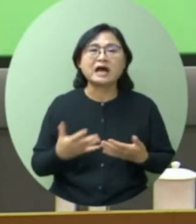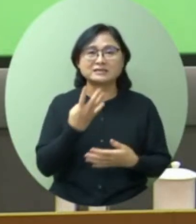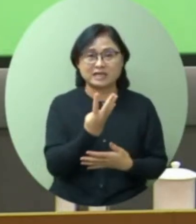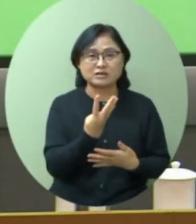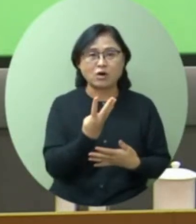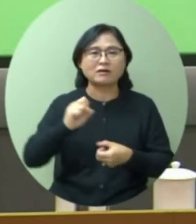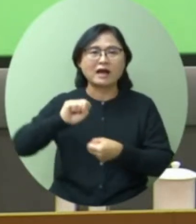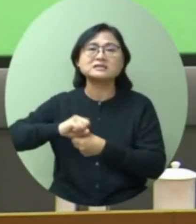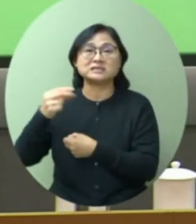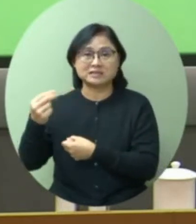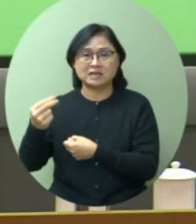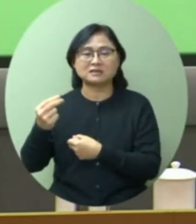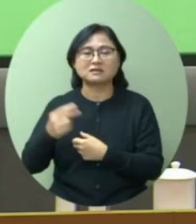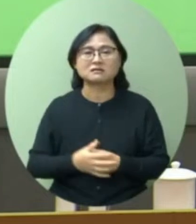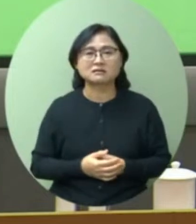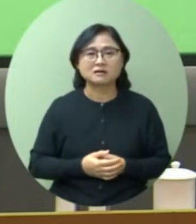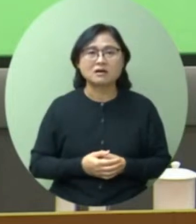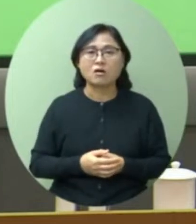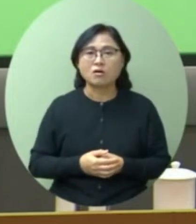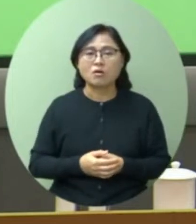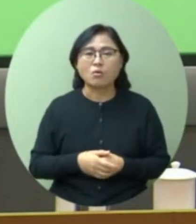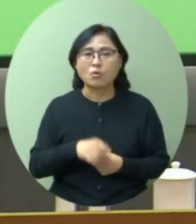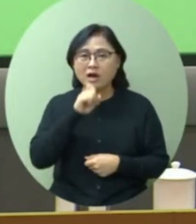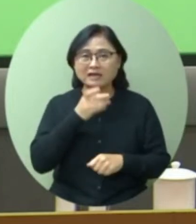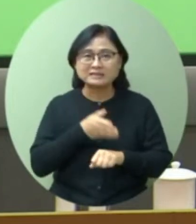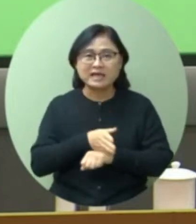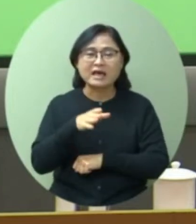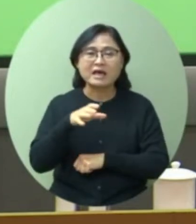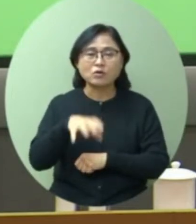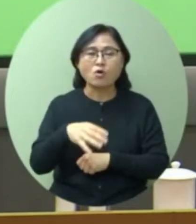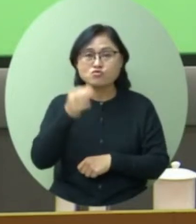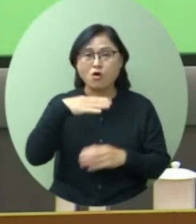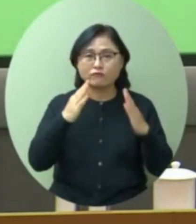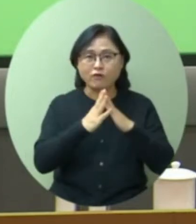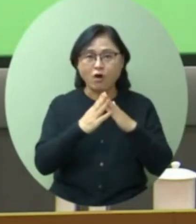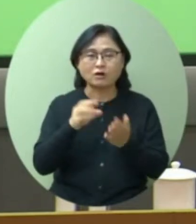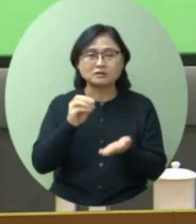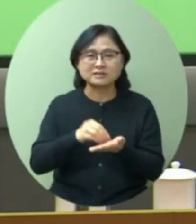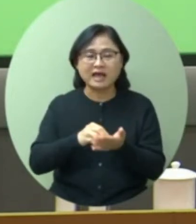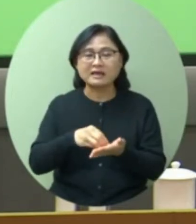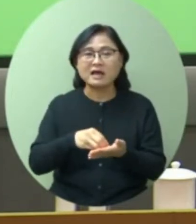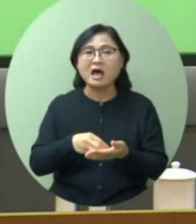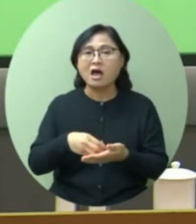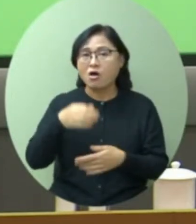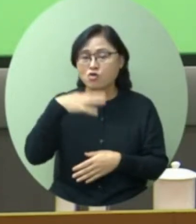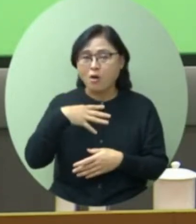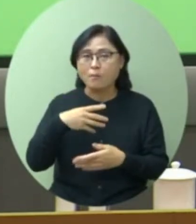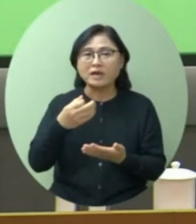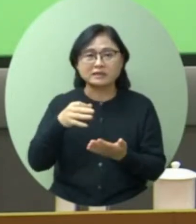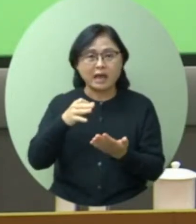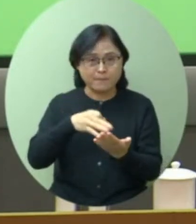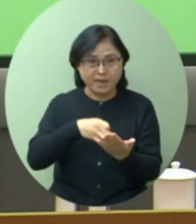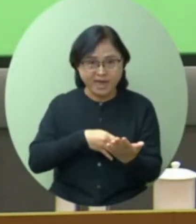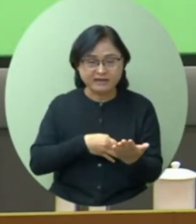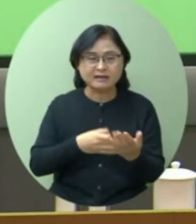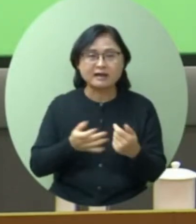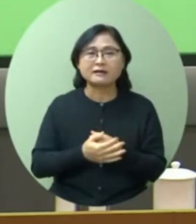We will also have more community living rooms from 4 to 7. There will be community